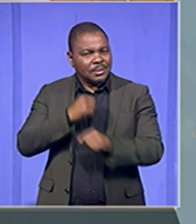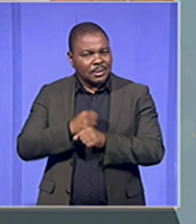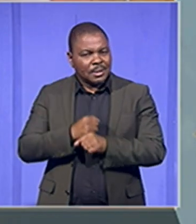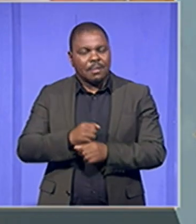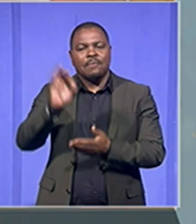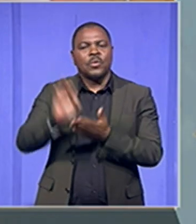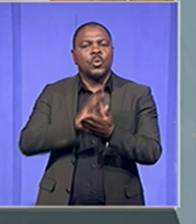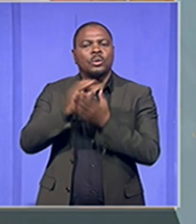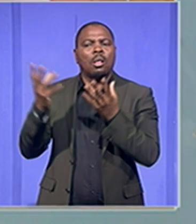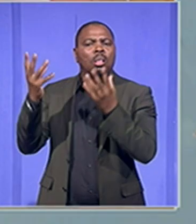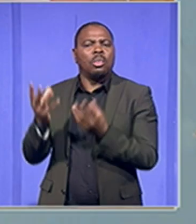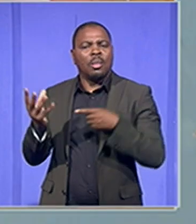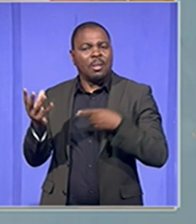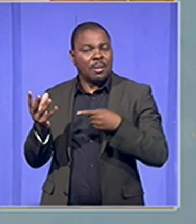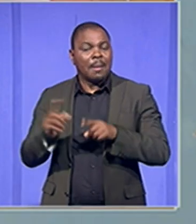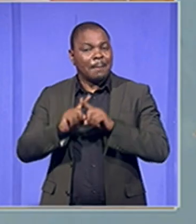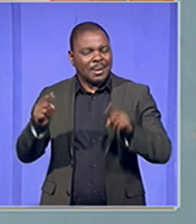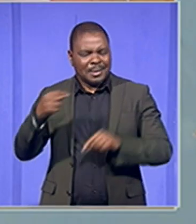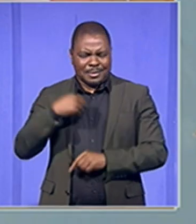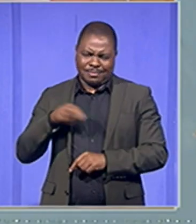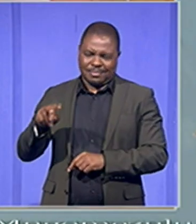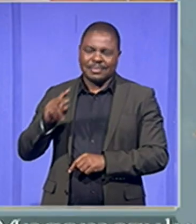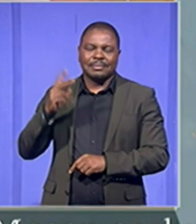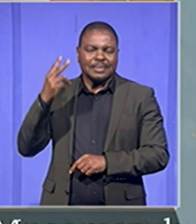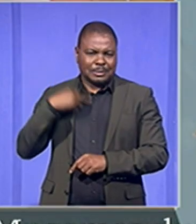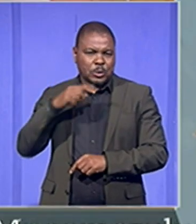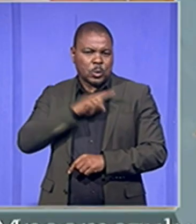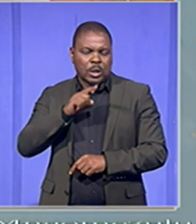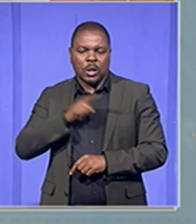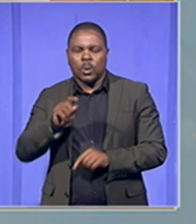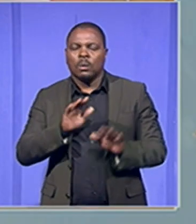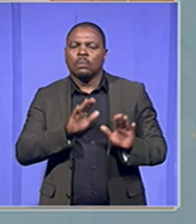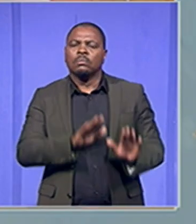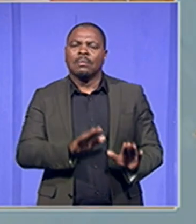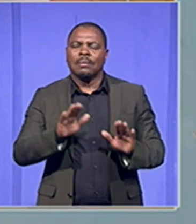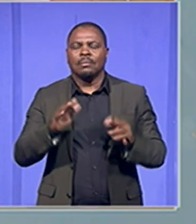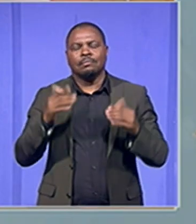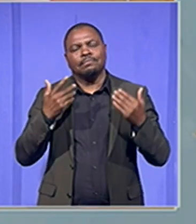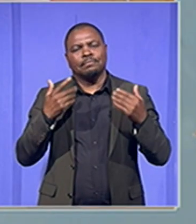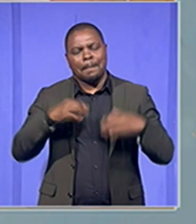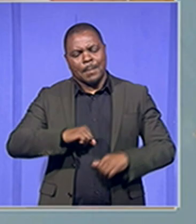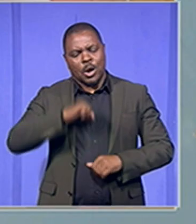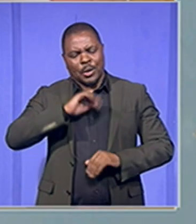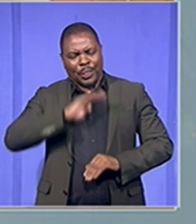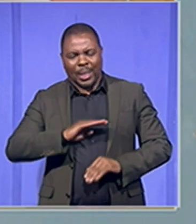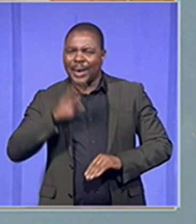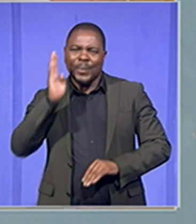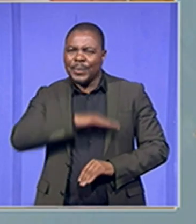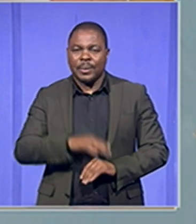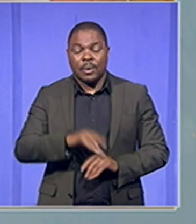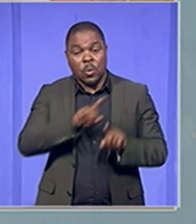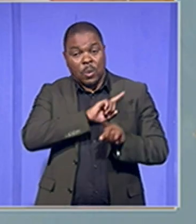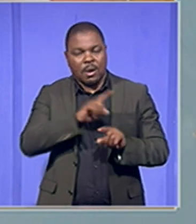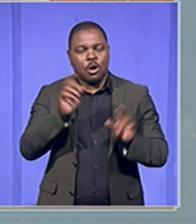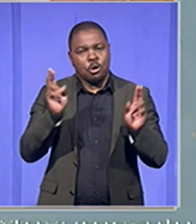was disappointing for me was lack of humility. Under normal circumstances, when the parties performed so dismally